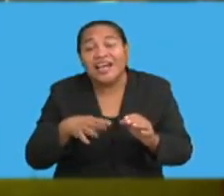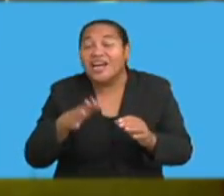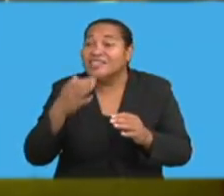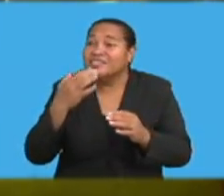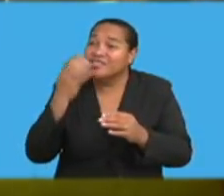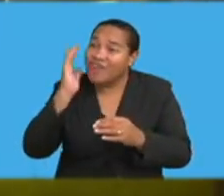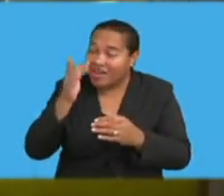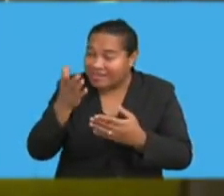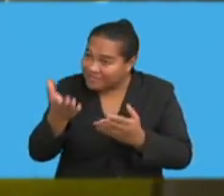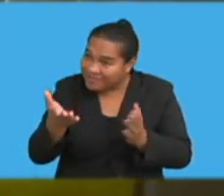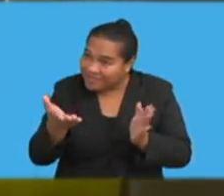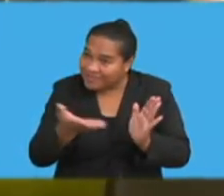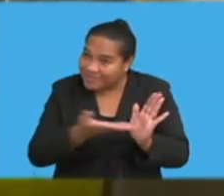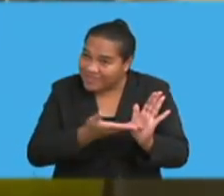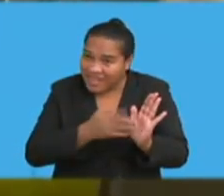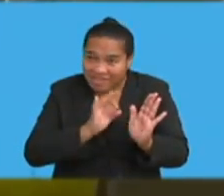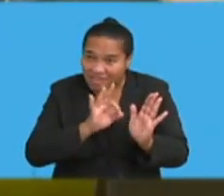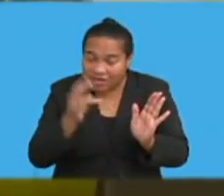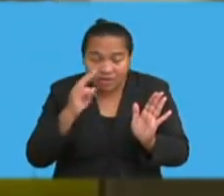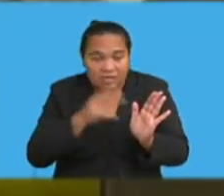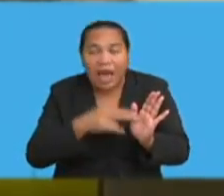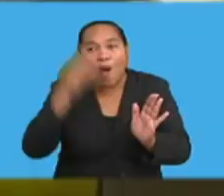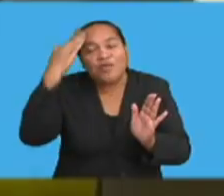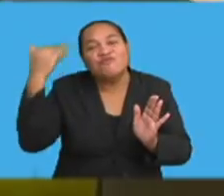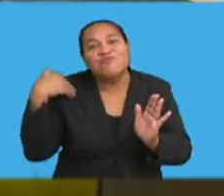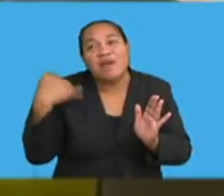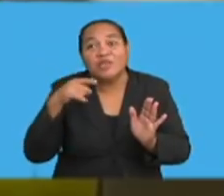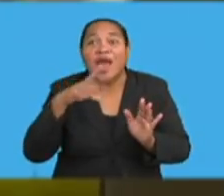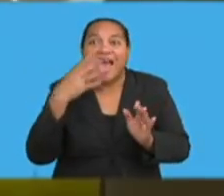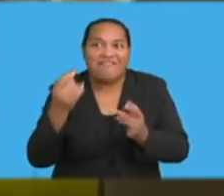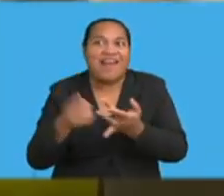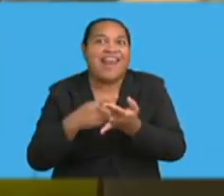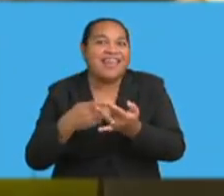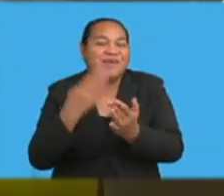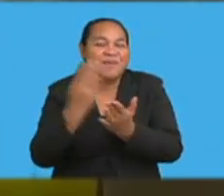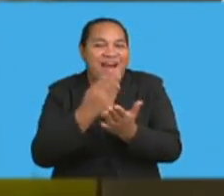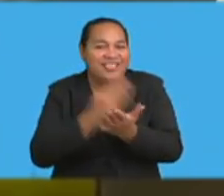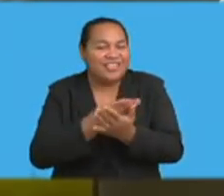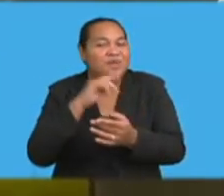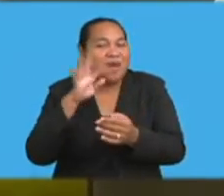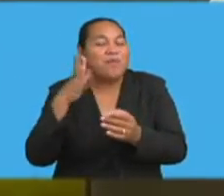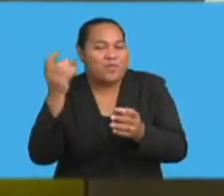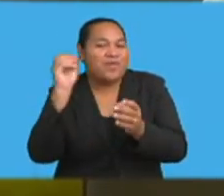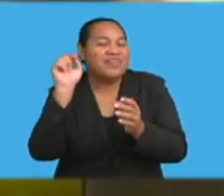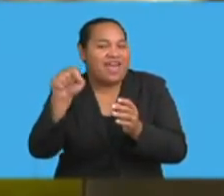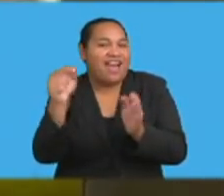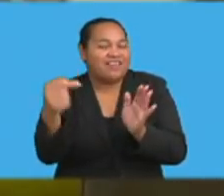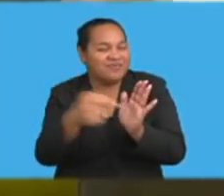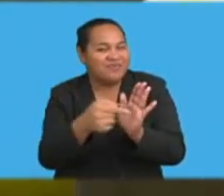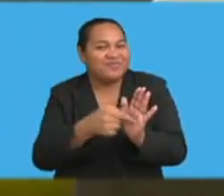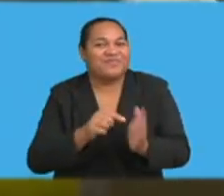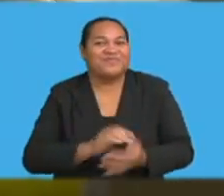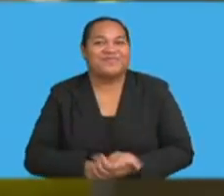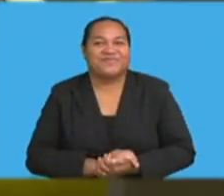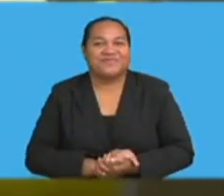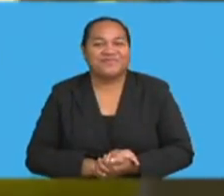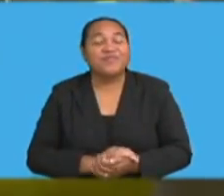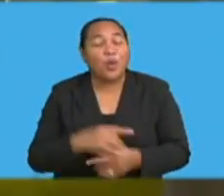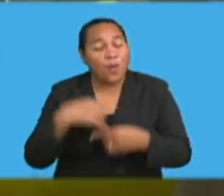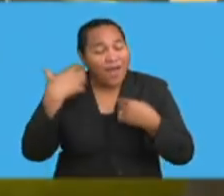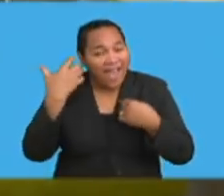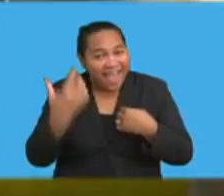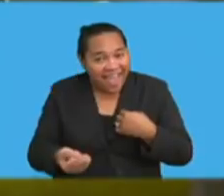Kiliraki, I remind you that we have another budget coming up. It'll probably be in that budget too. We